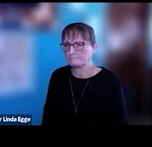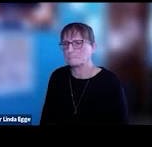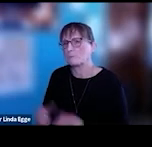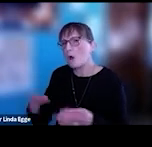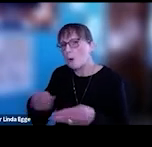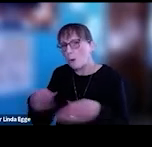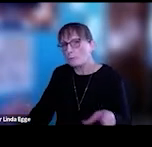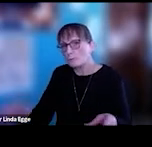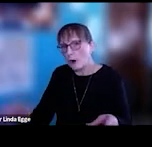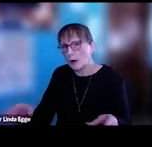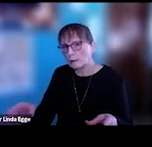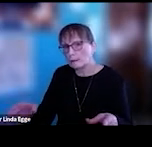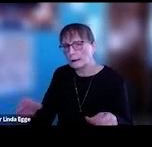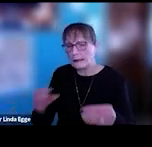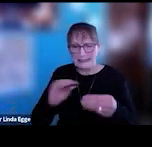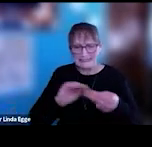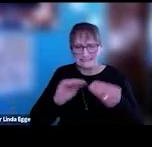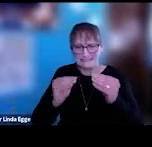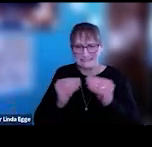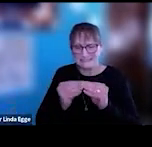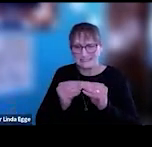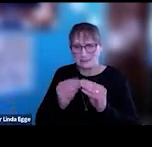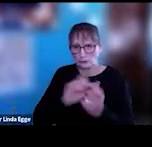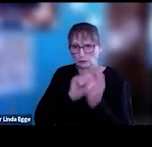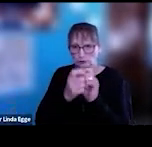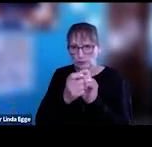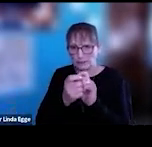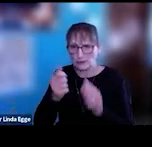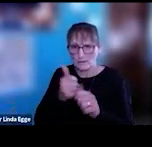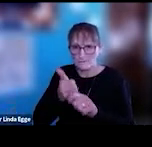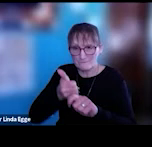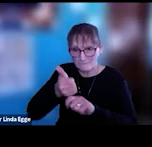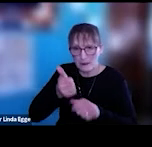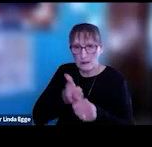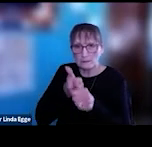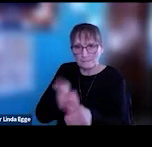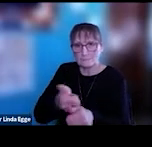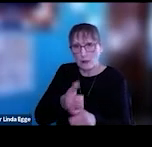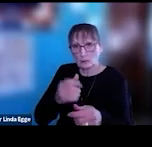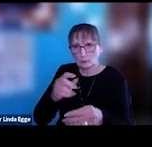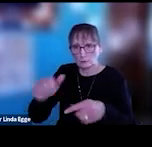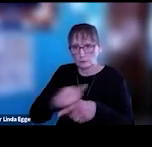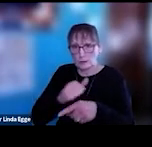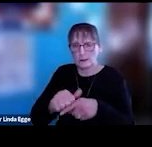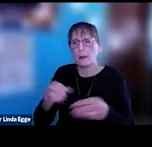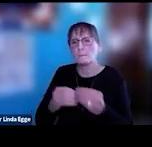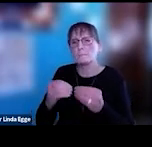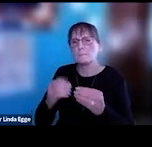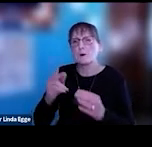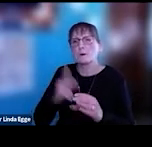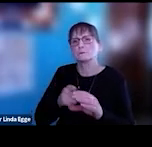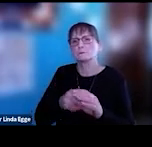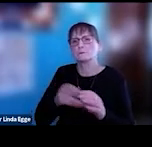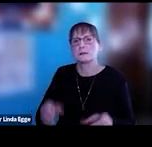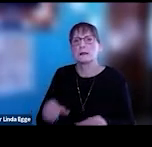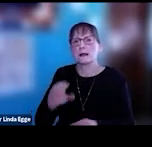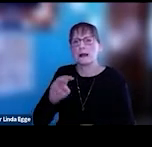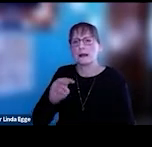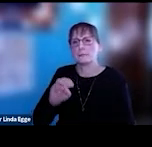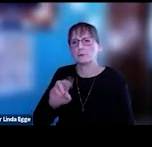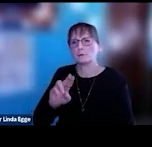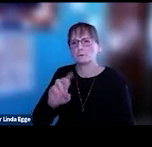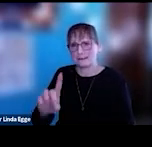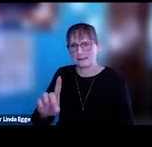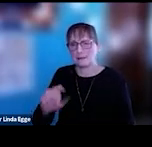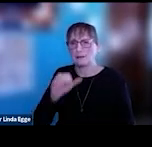Although overall there was not a statistically significant change following the training, more participants believed that MOUD treatment should not